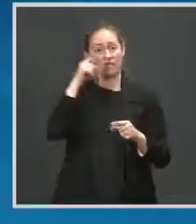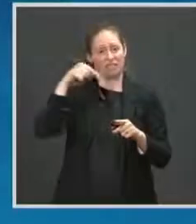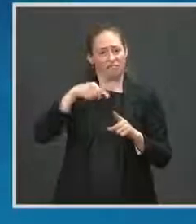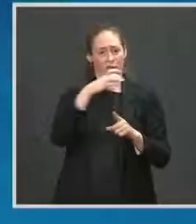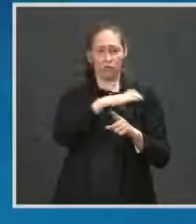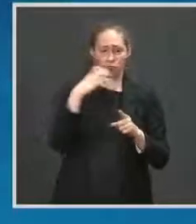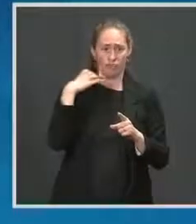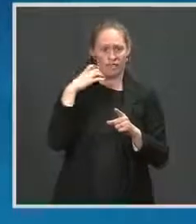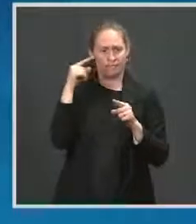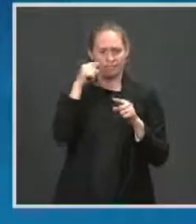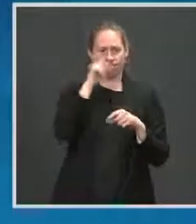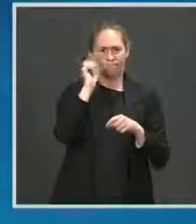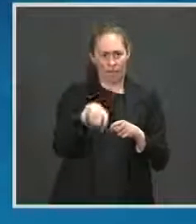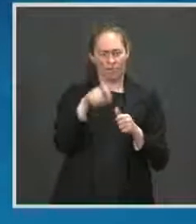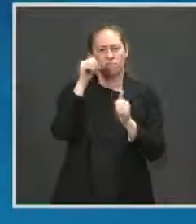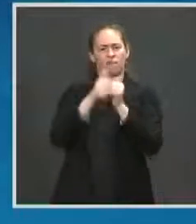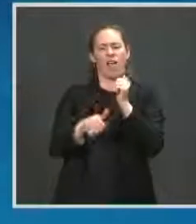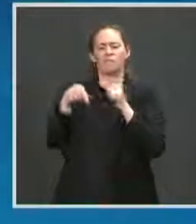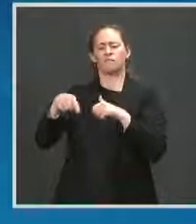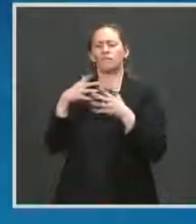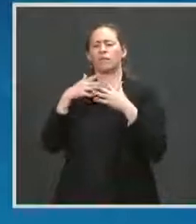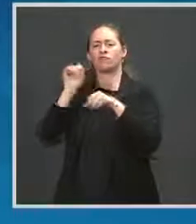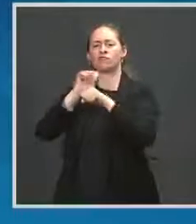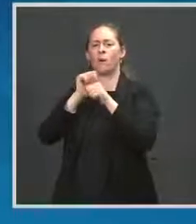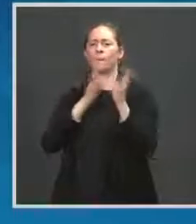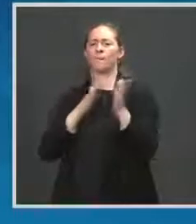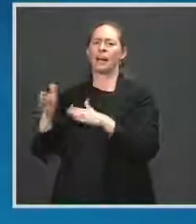passes the American Jobs Plan.